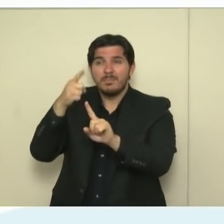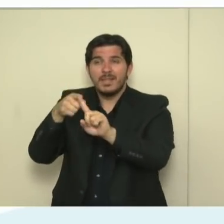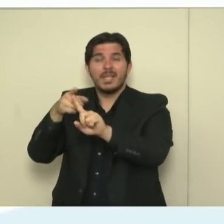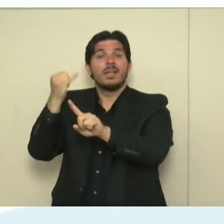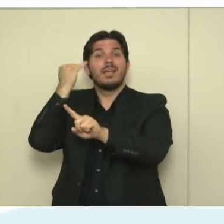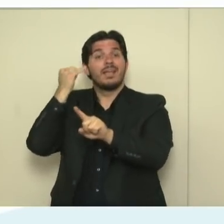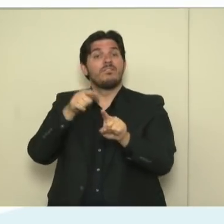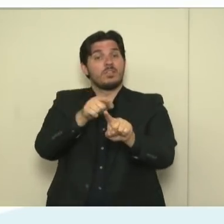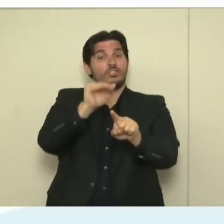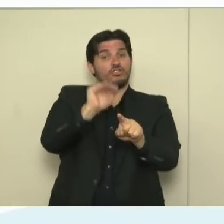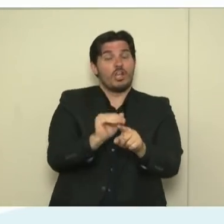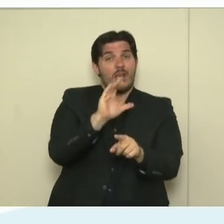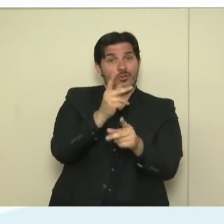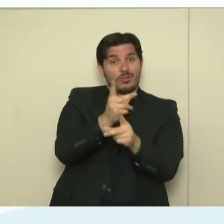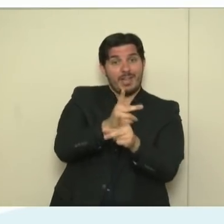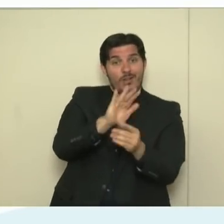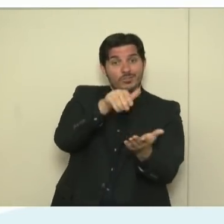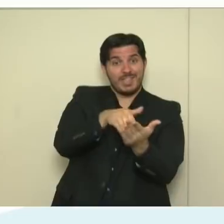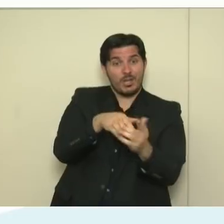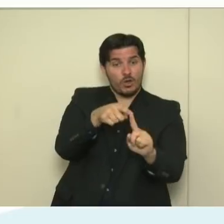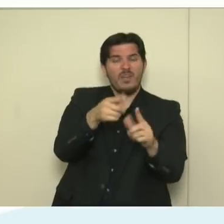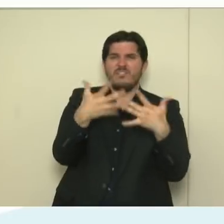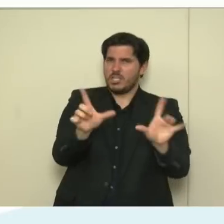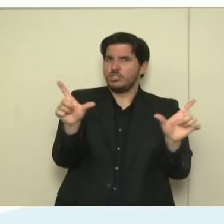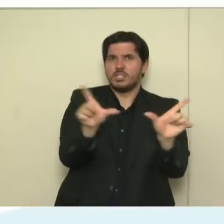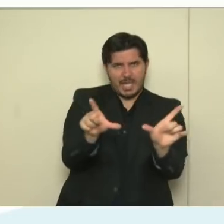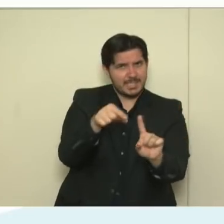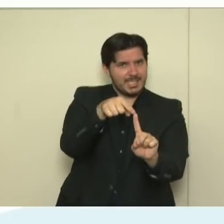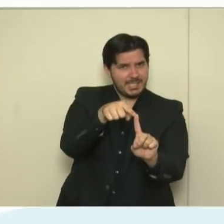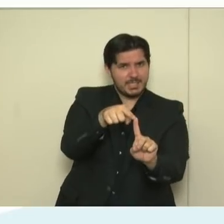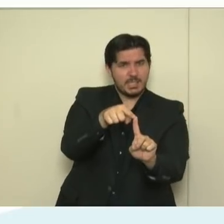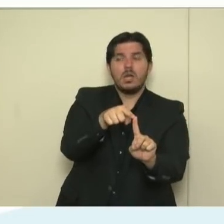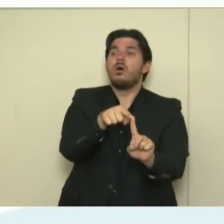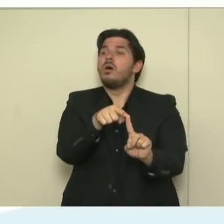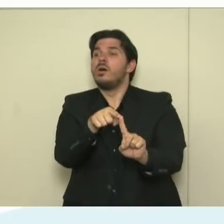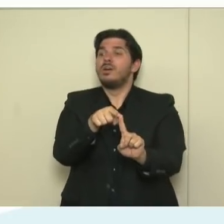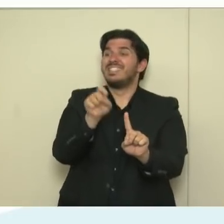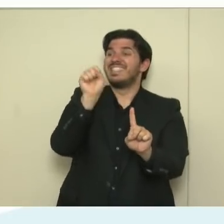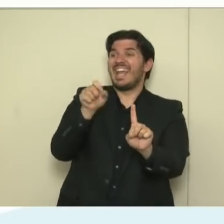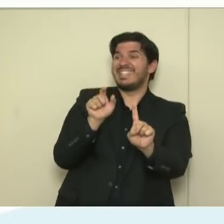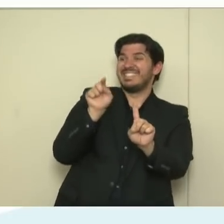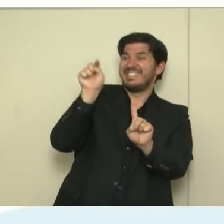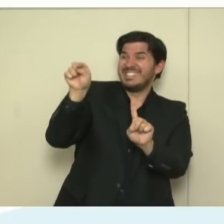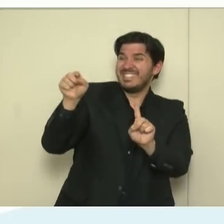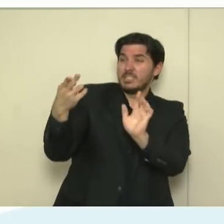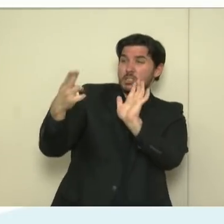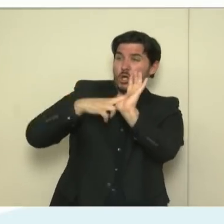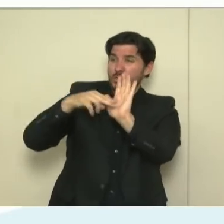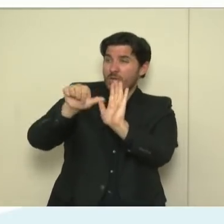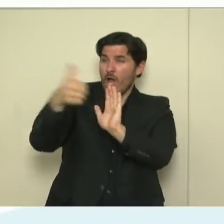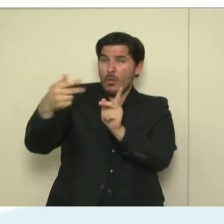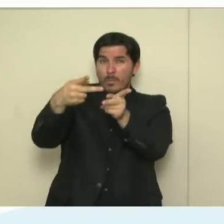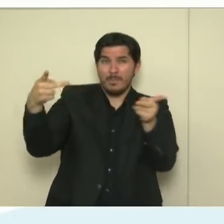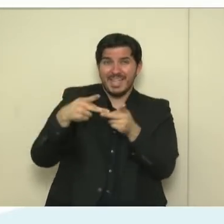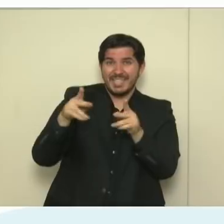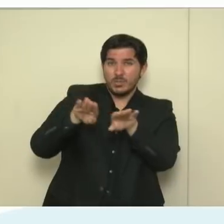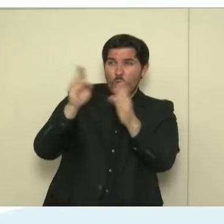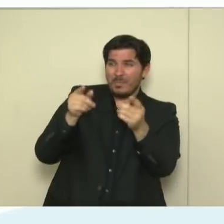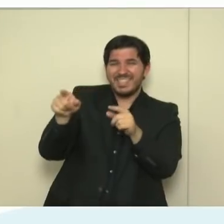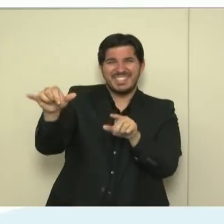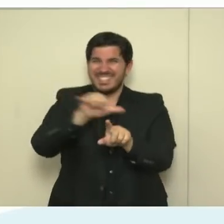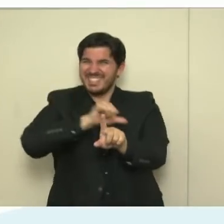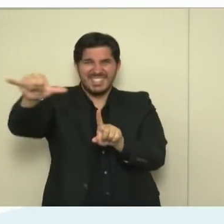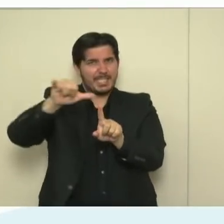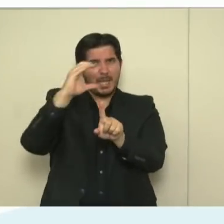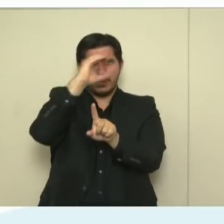can take their license and expand access in another facility in a community, or whether it's a family, friend, or neighbor who is